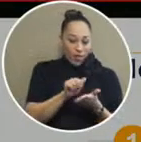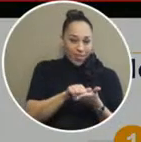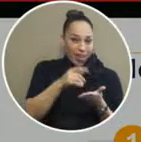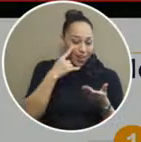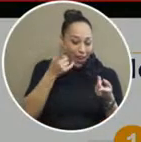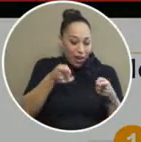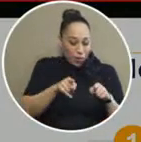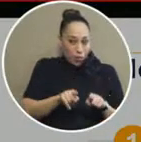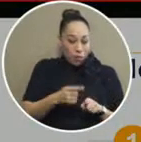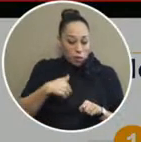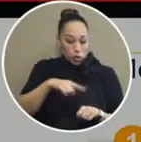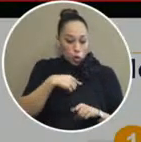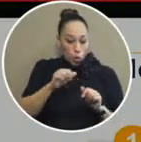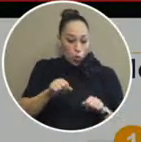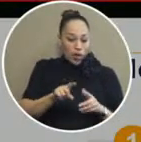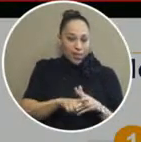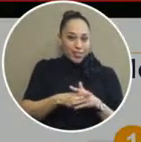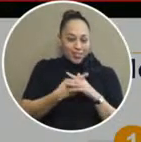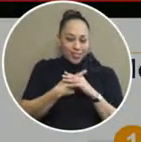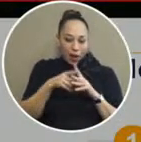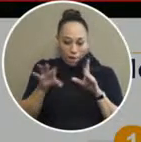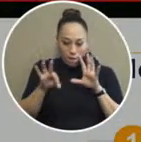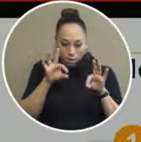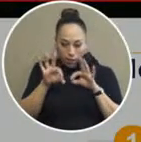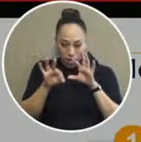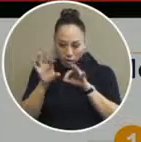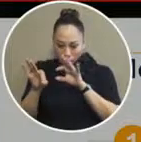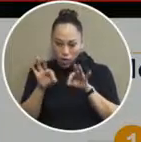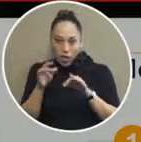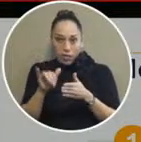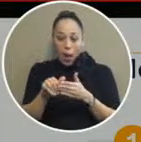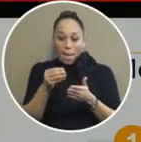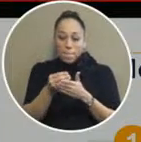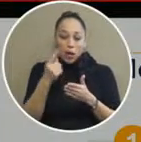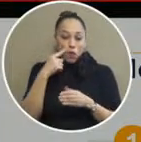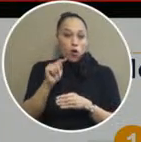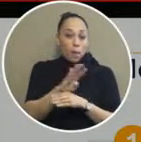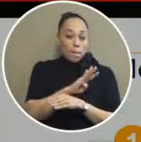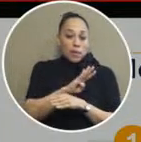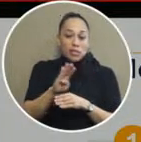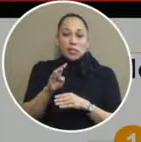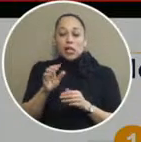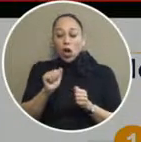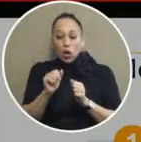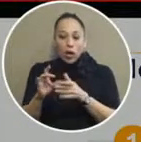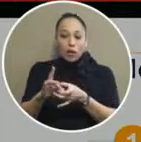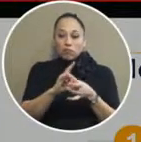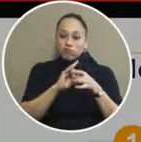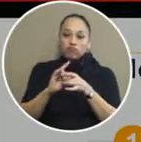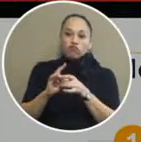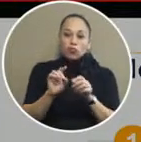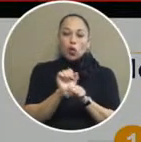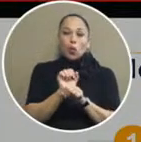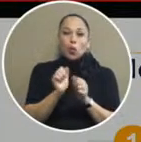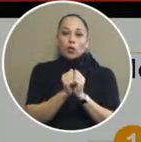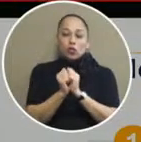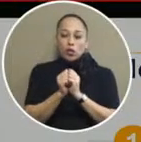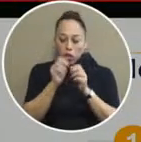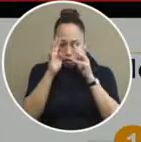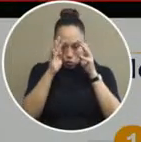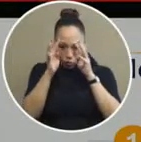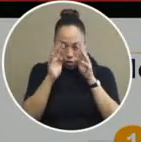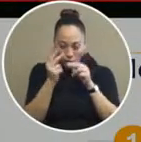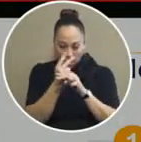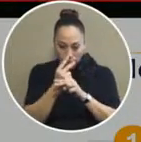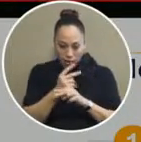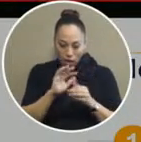agreements so that we can start allocating those dollars to our businesses and really collaborate closely and figure out a way